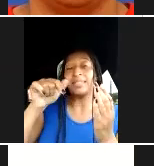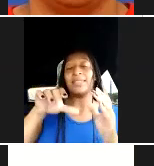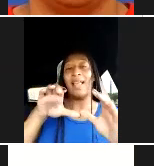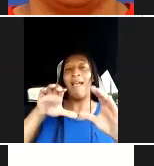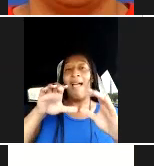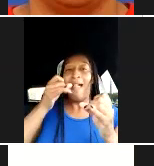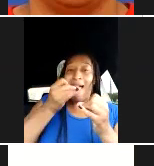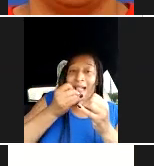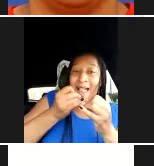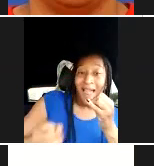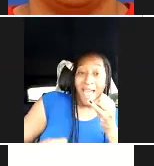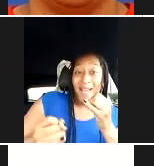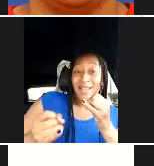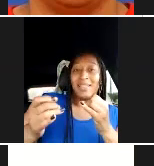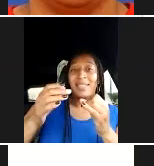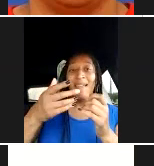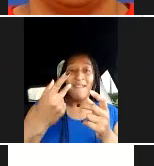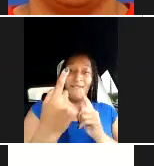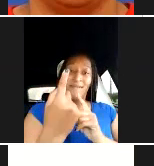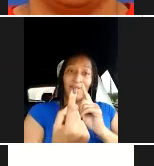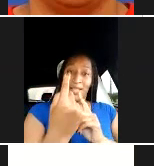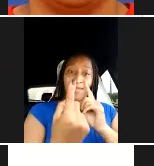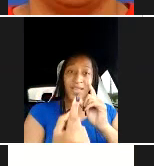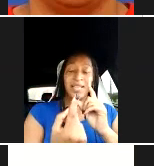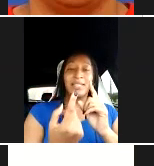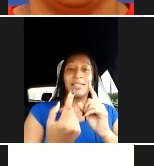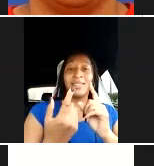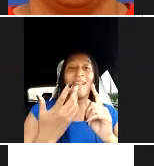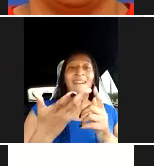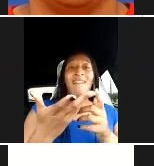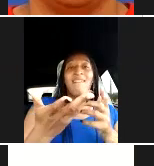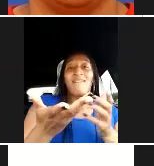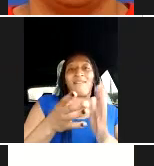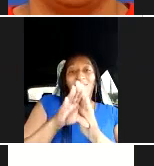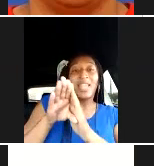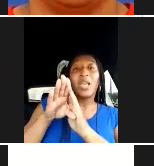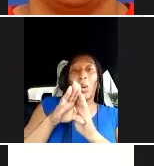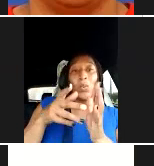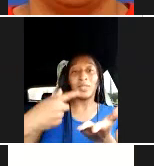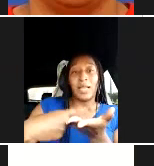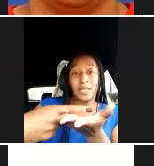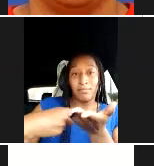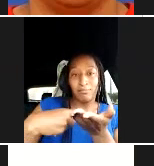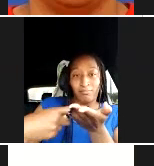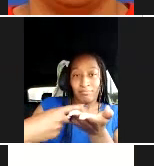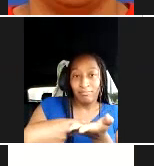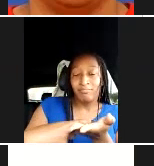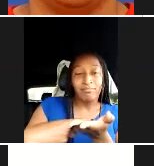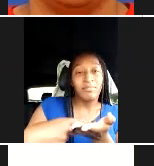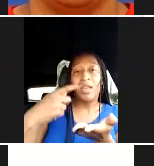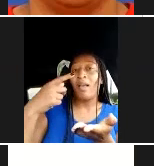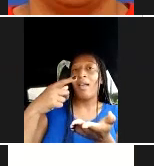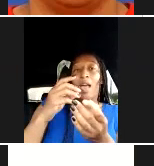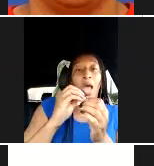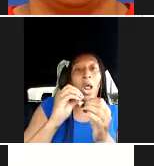face-to-face video session, if you will, virtual video session. So we don't have class on Wednesday and